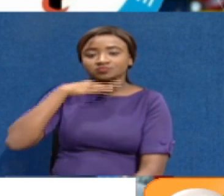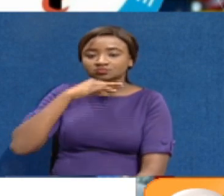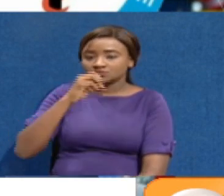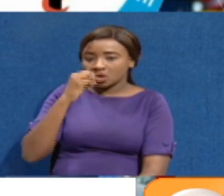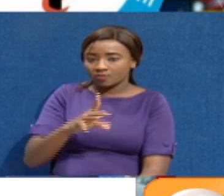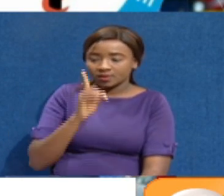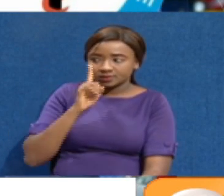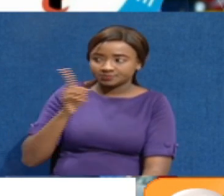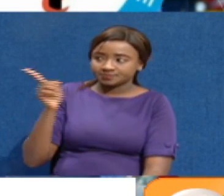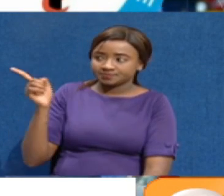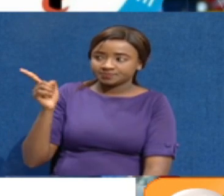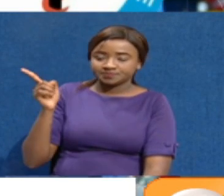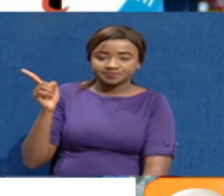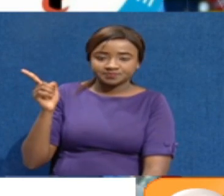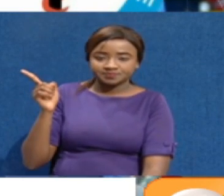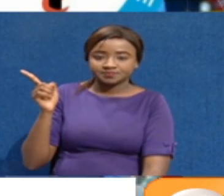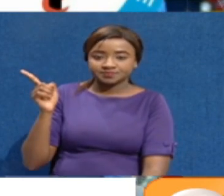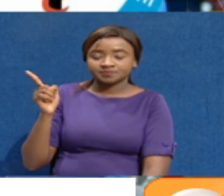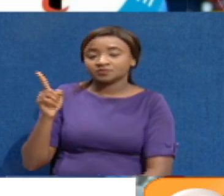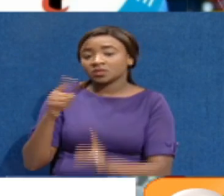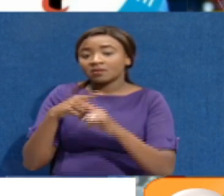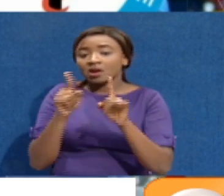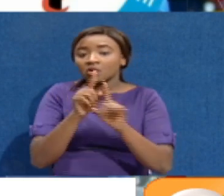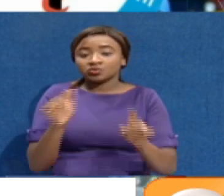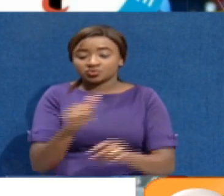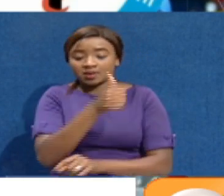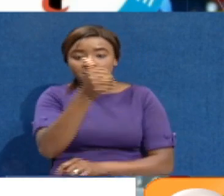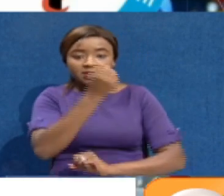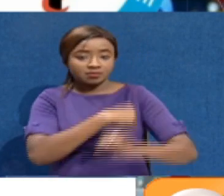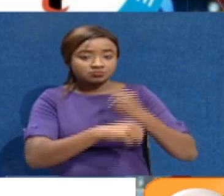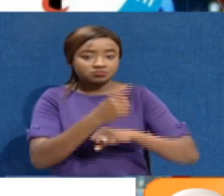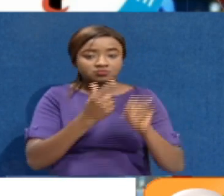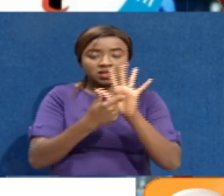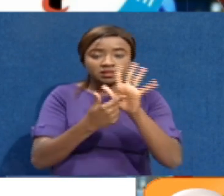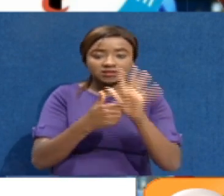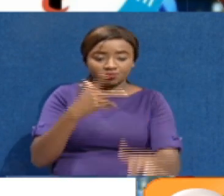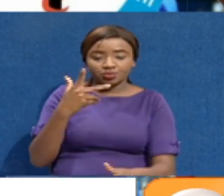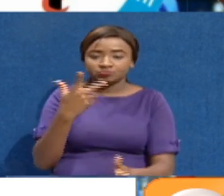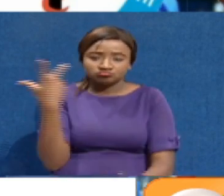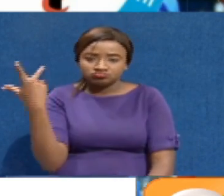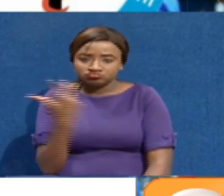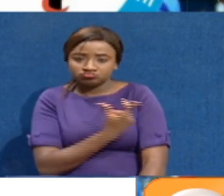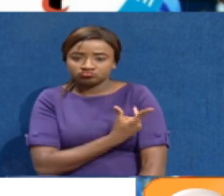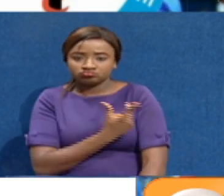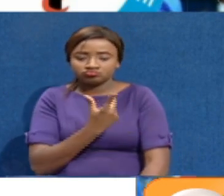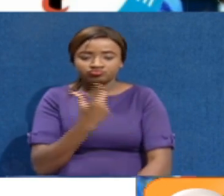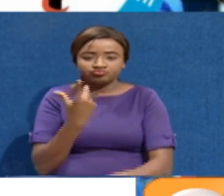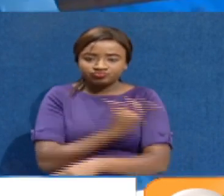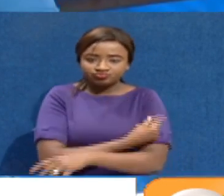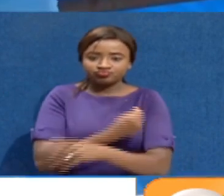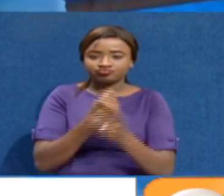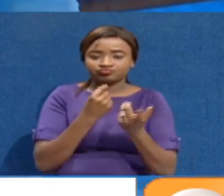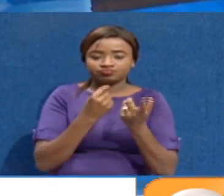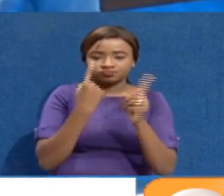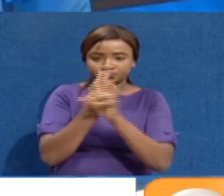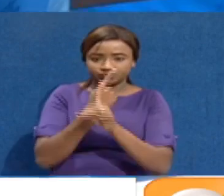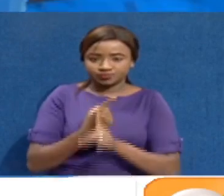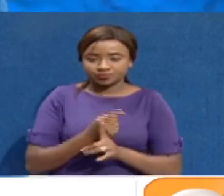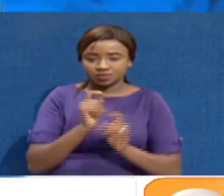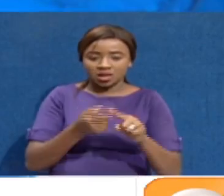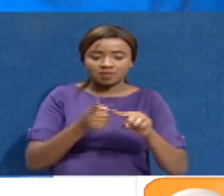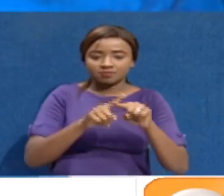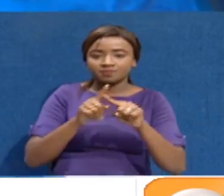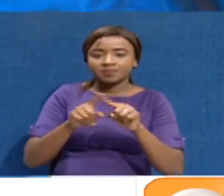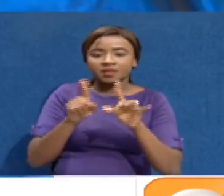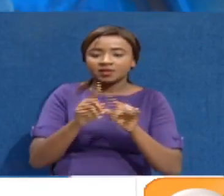year. The impact of other events such as new variants of the virus could increase the RT, which is the average number of new